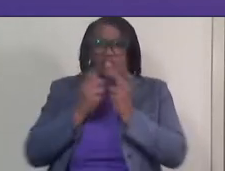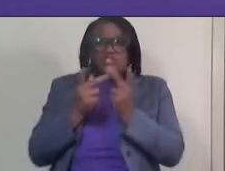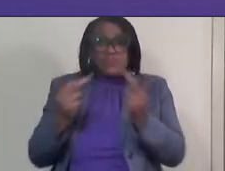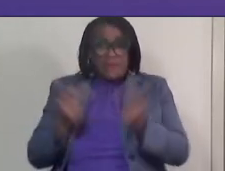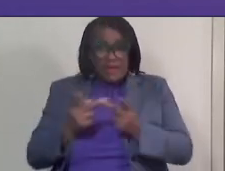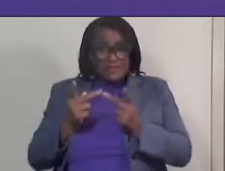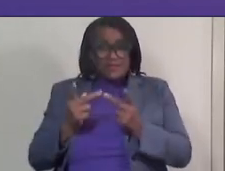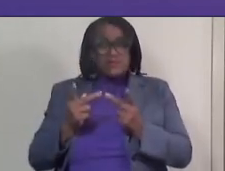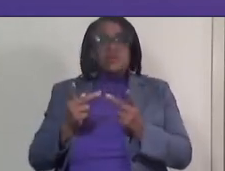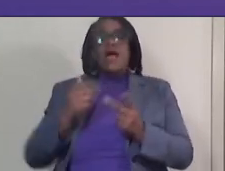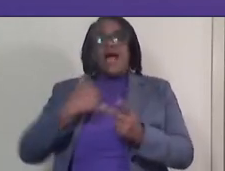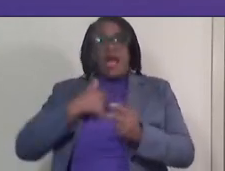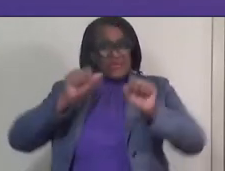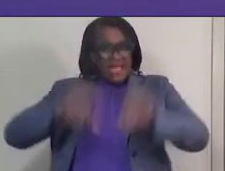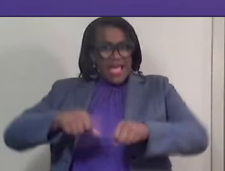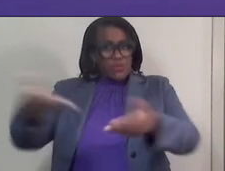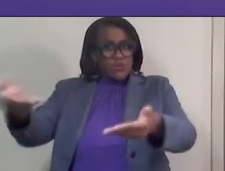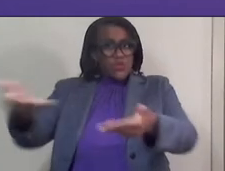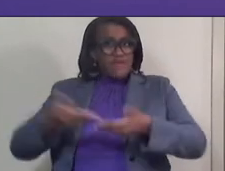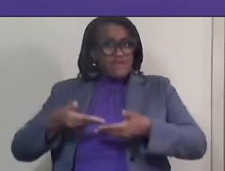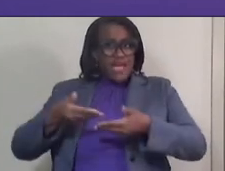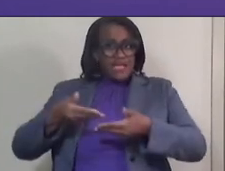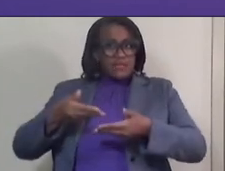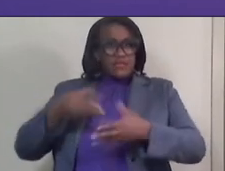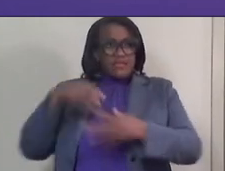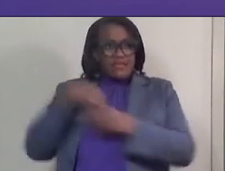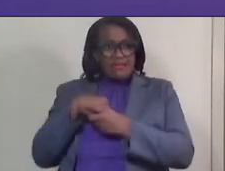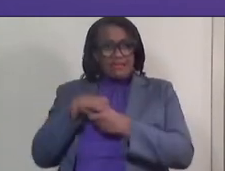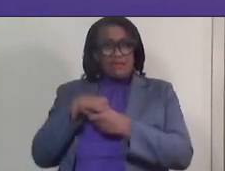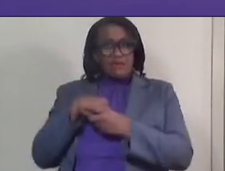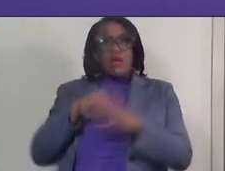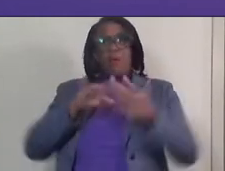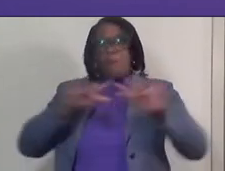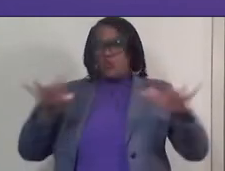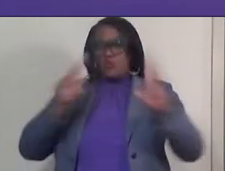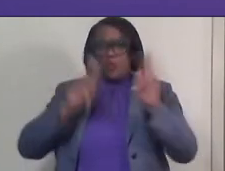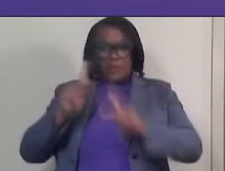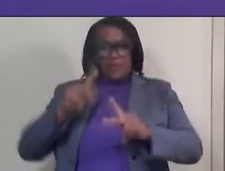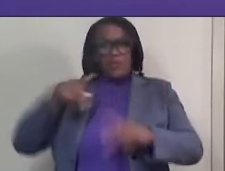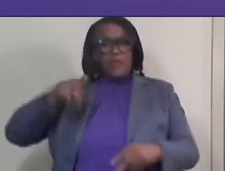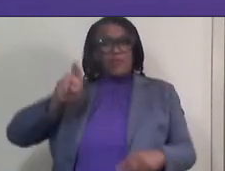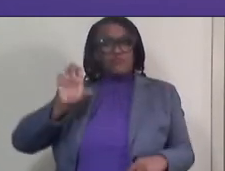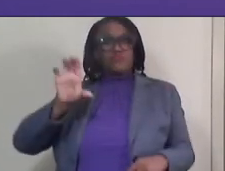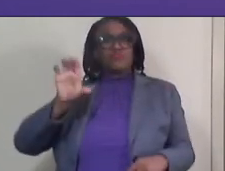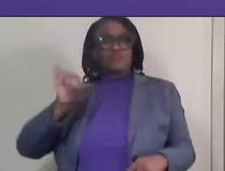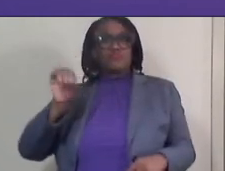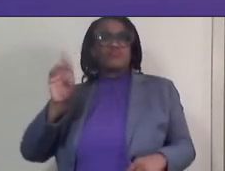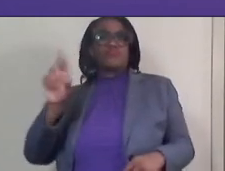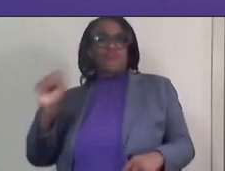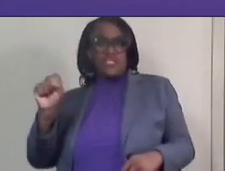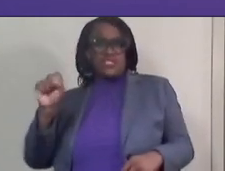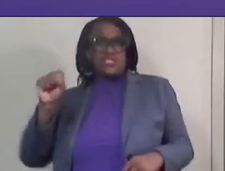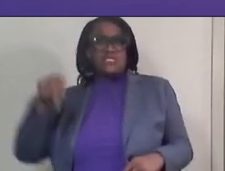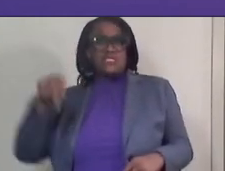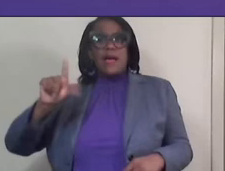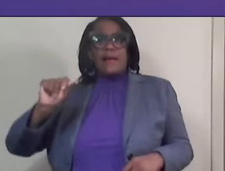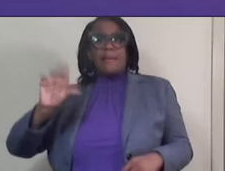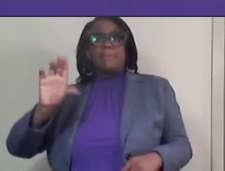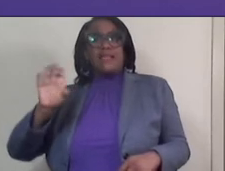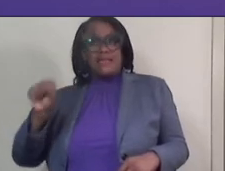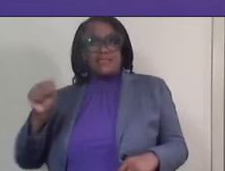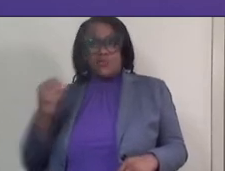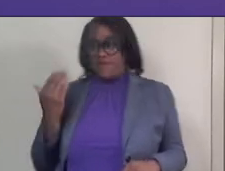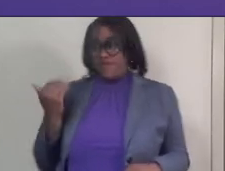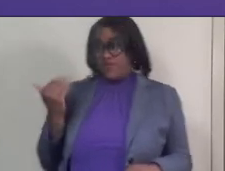to invite in multiple people. So I think we had at least 15 to 20 people on our team.